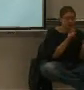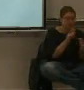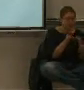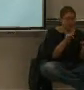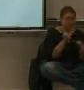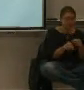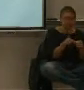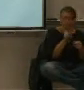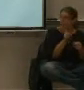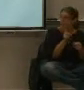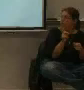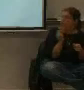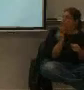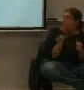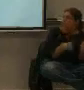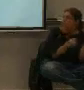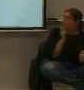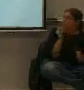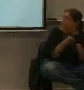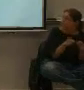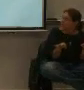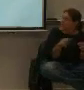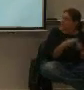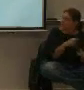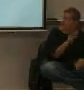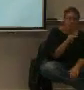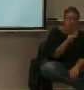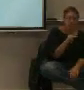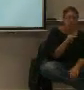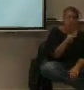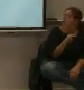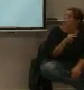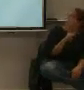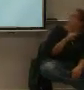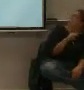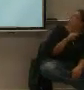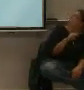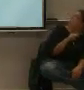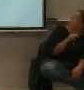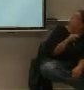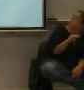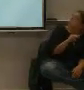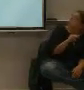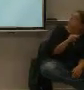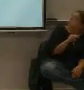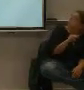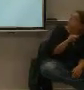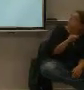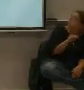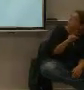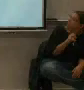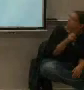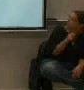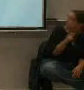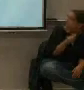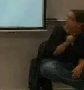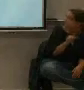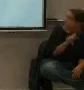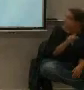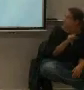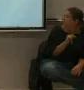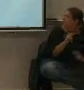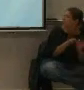this goes by this equation. It's called the Michaelis-Menten equation. And what it will do is it will saturate out at